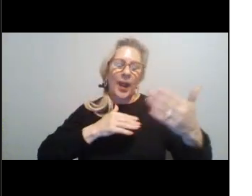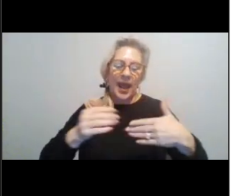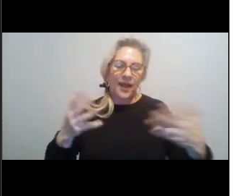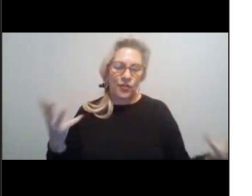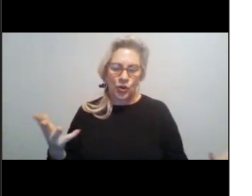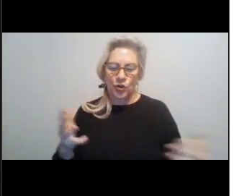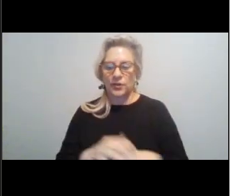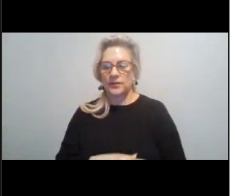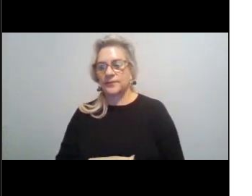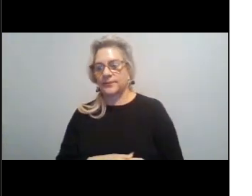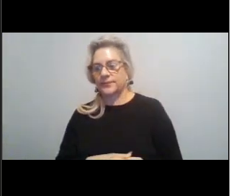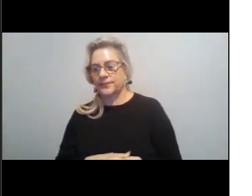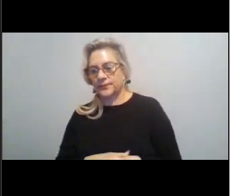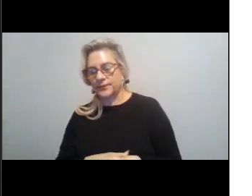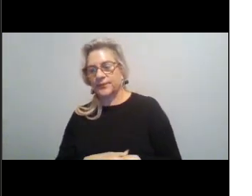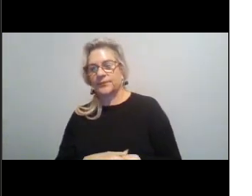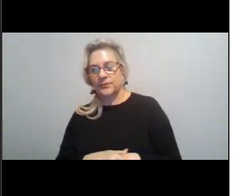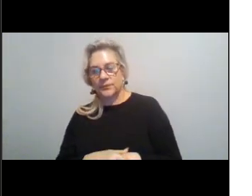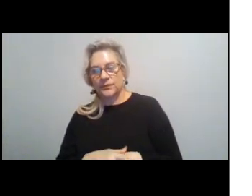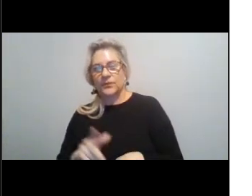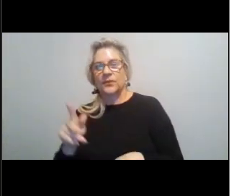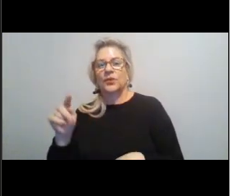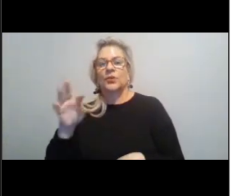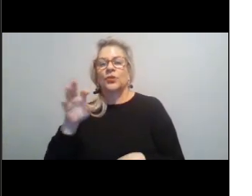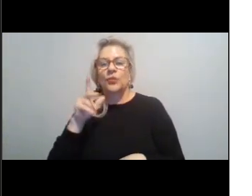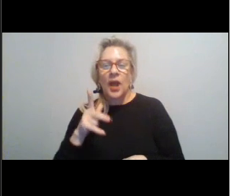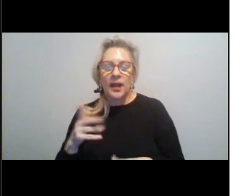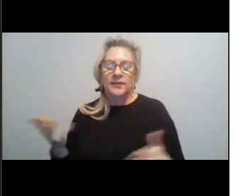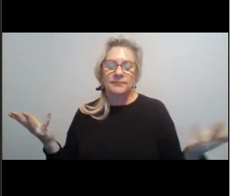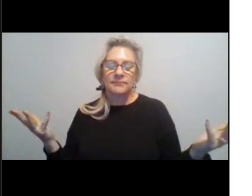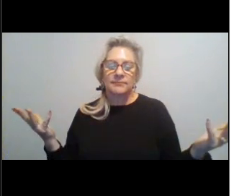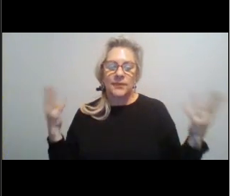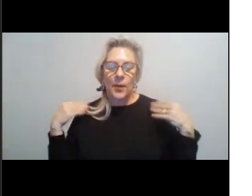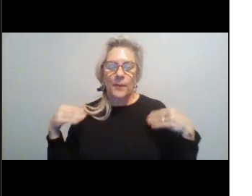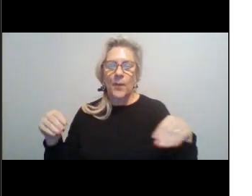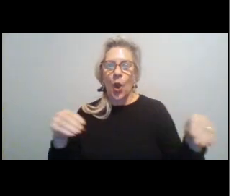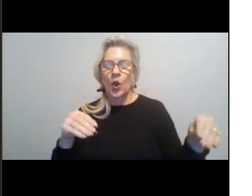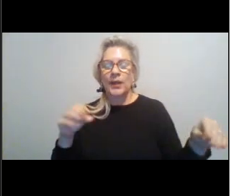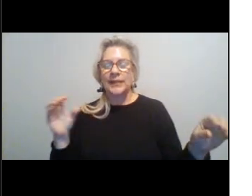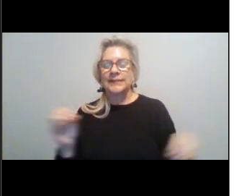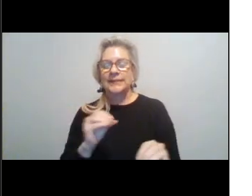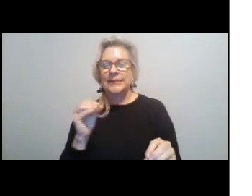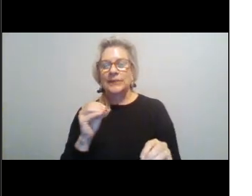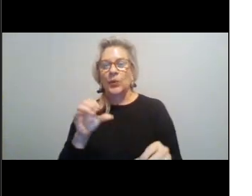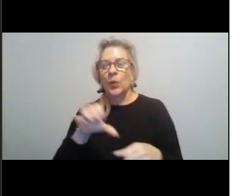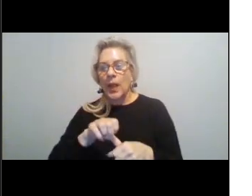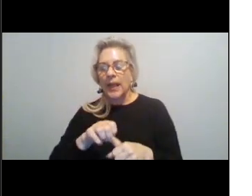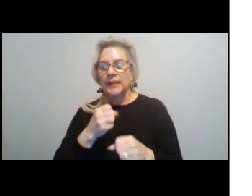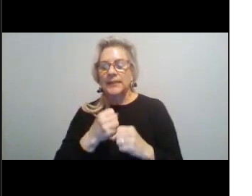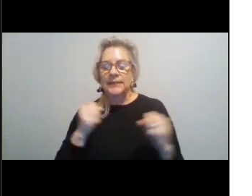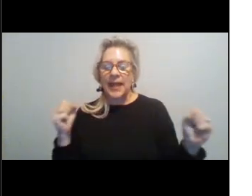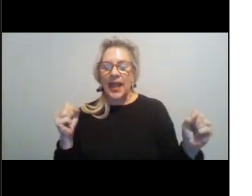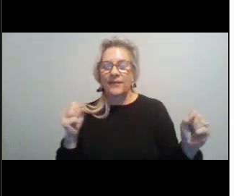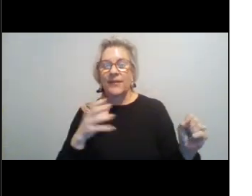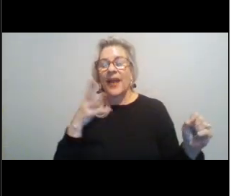vehicle, their truck. They're going to the market in something that's zero emissions, safe, and it's actually